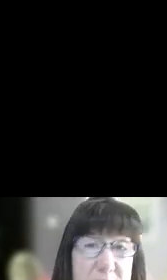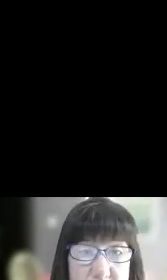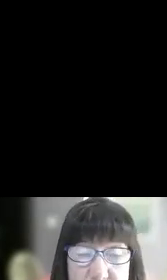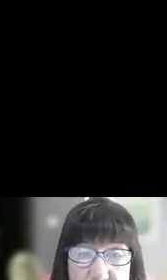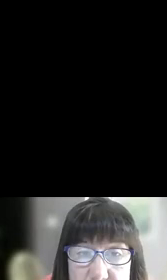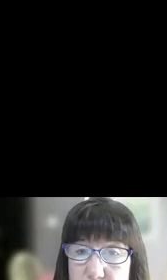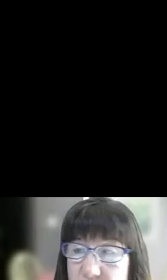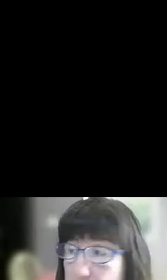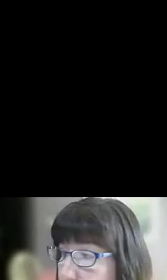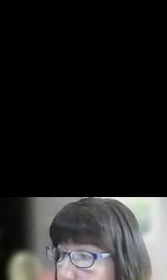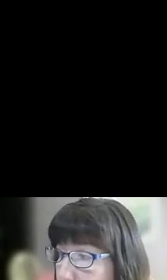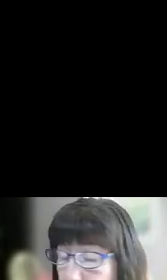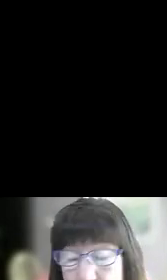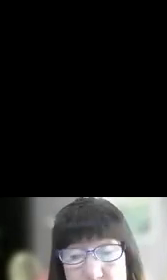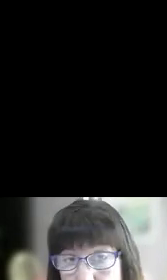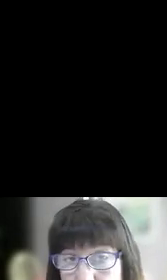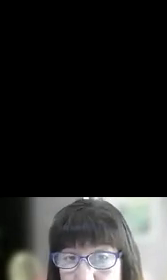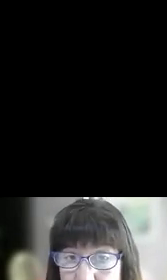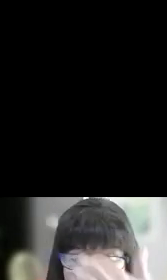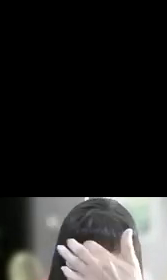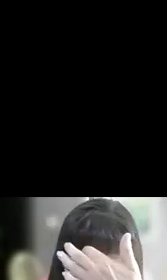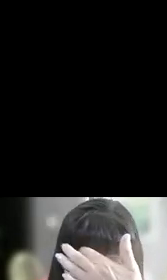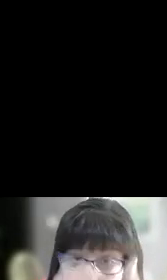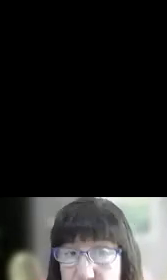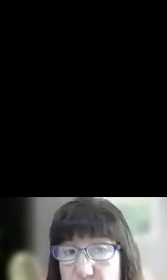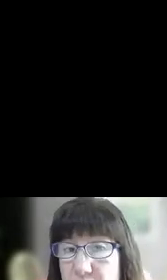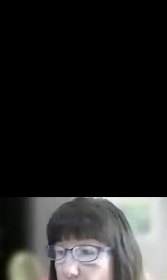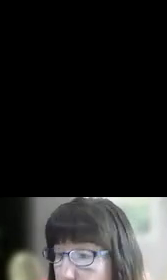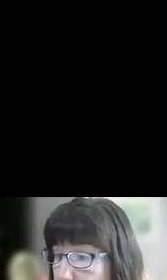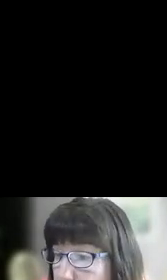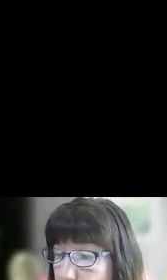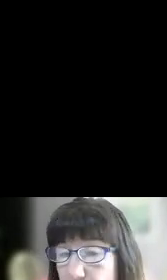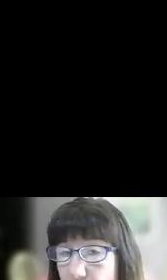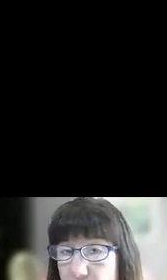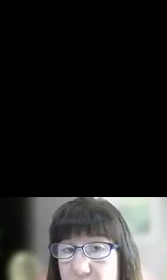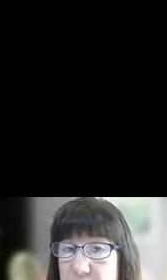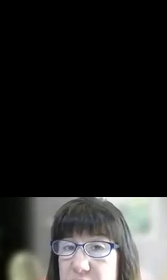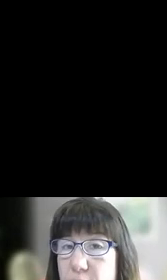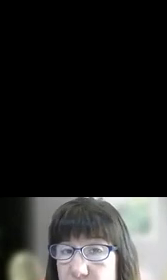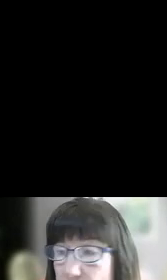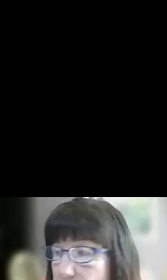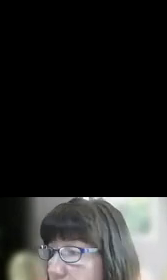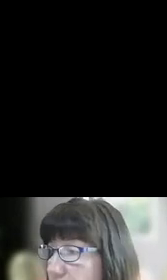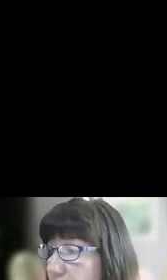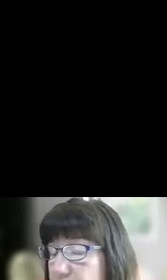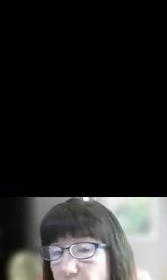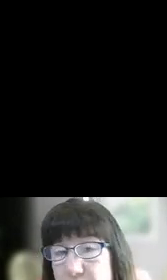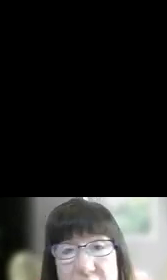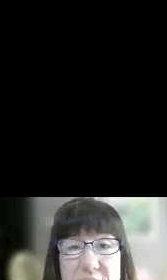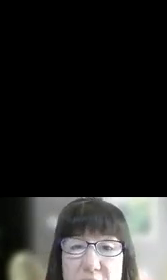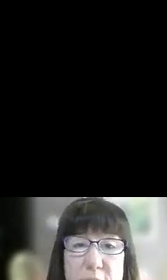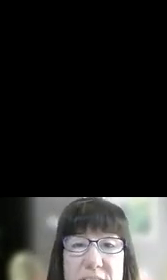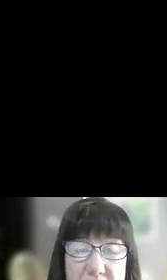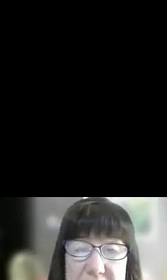did answer that in the Q&A, but I'll just share that with everybody, as he did mention that,